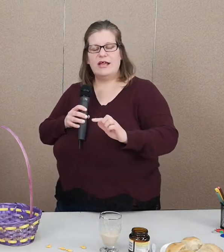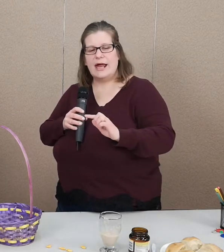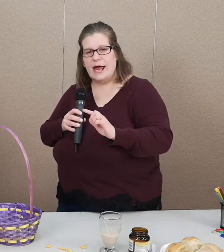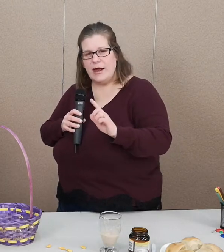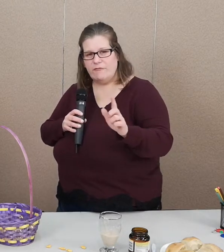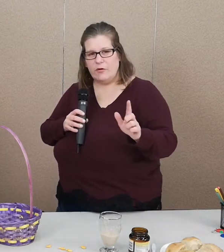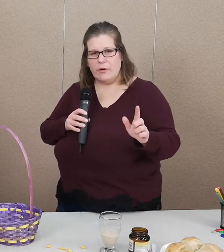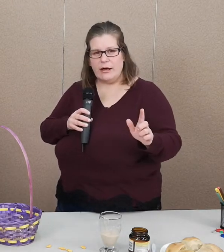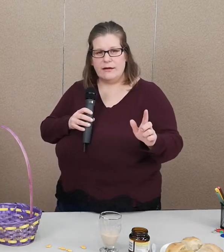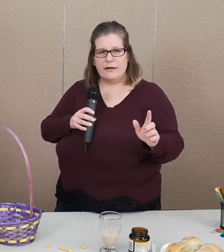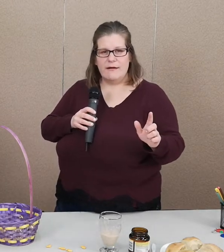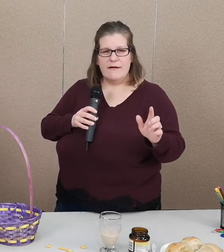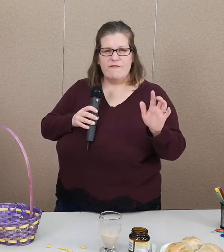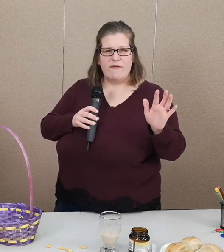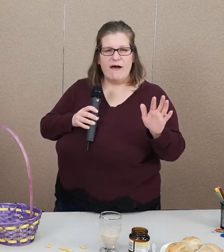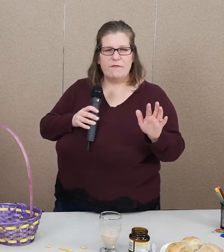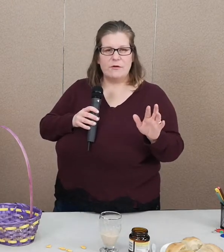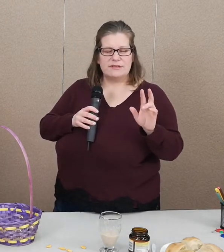to feed everyone.